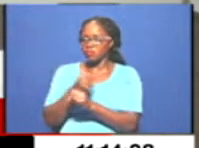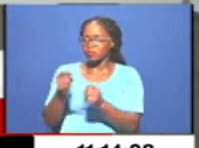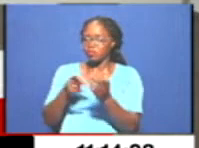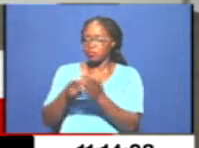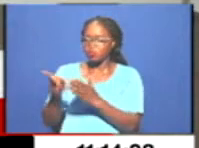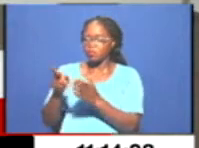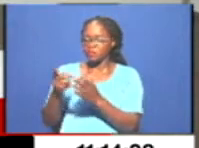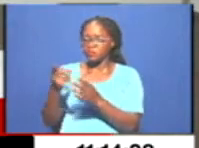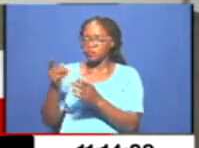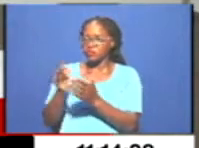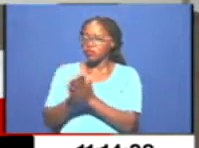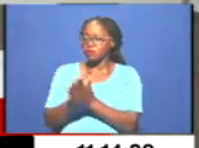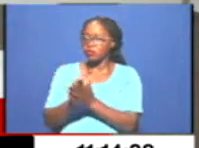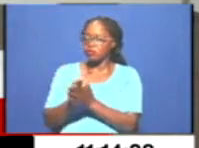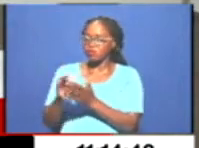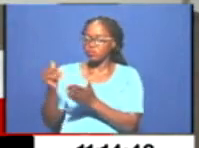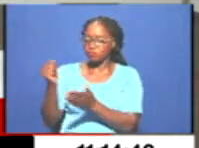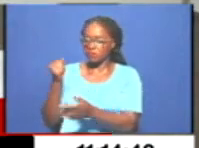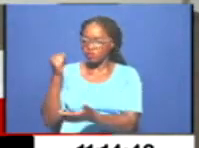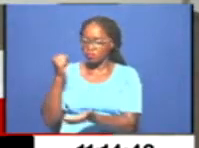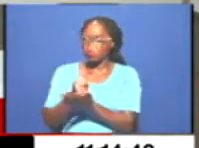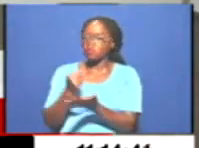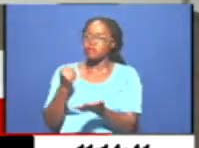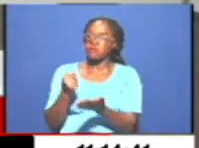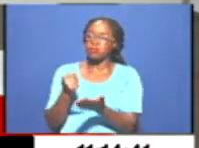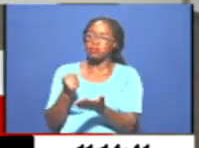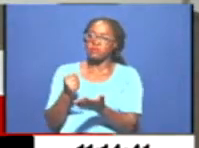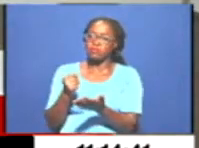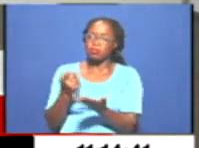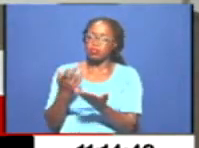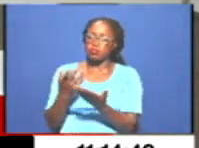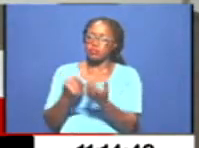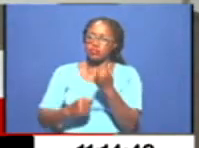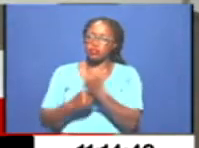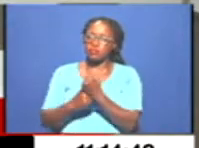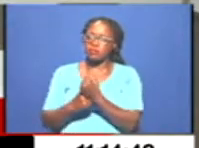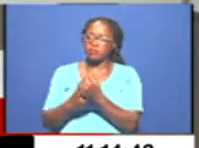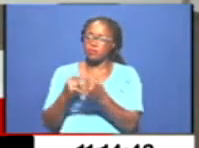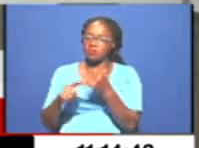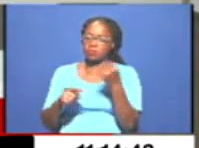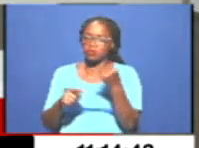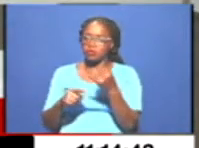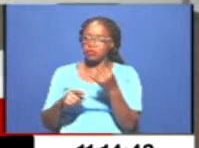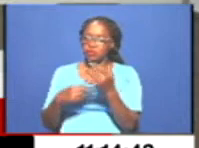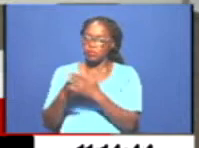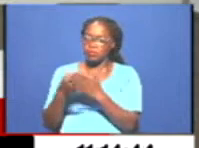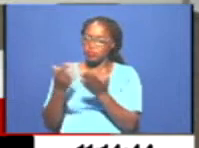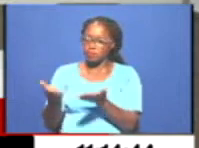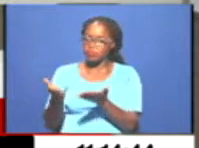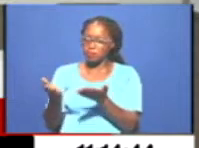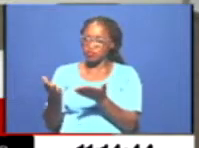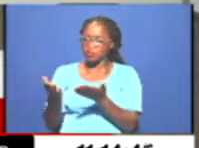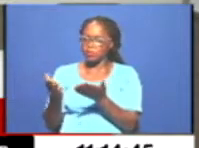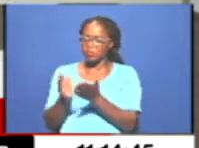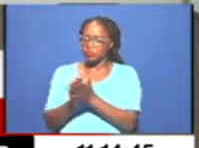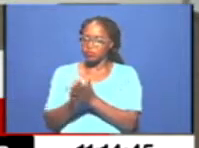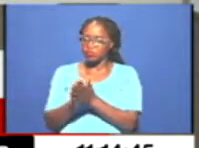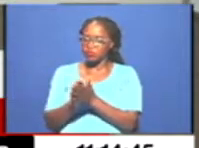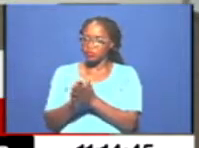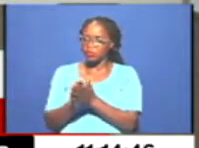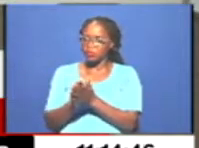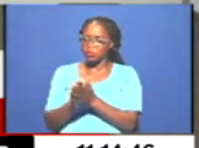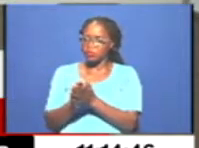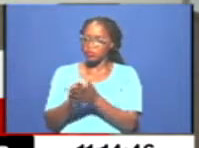to support our federations in terms of that, first we put an amount available. A federation can be able to draw up